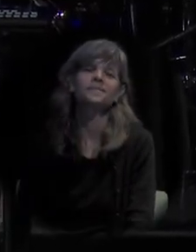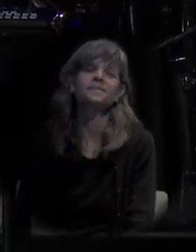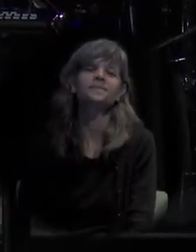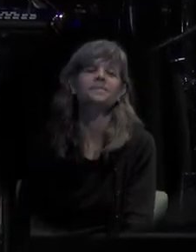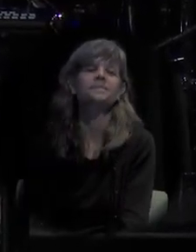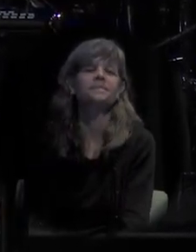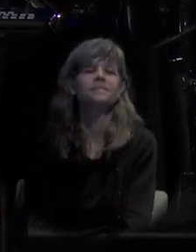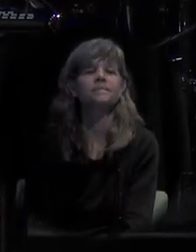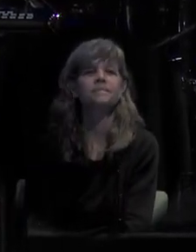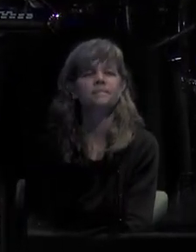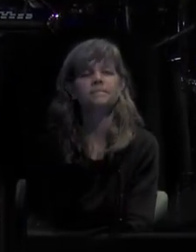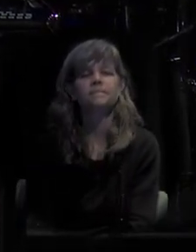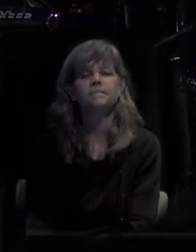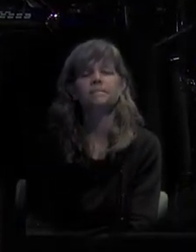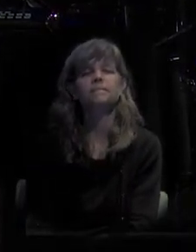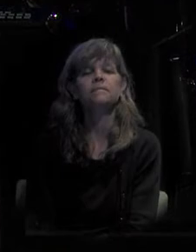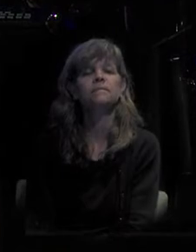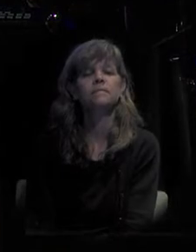seat.